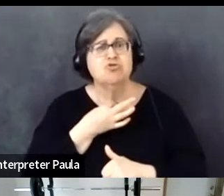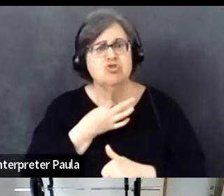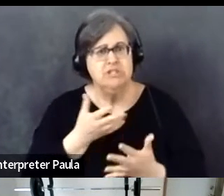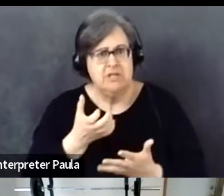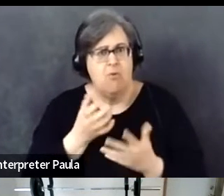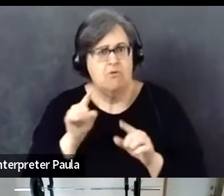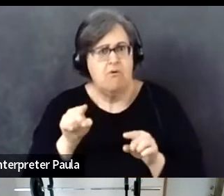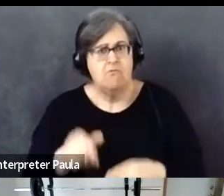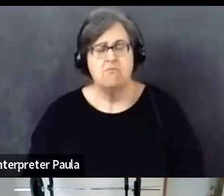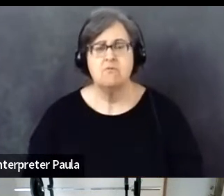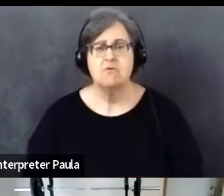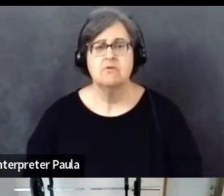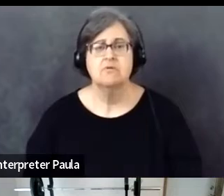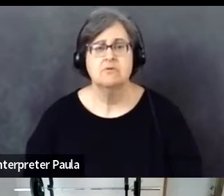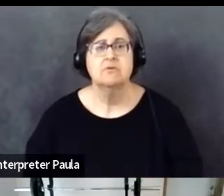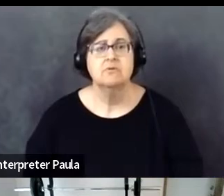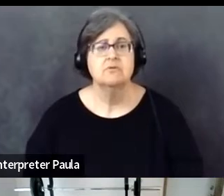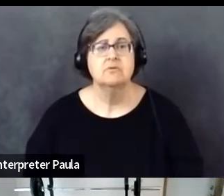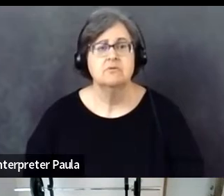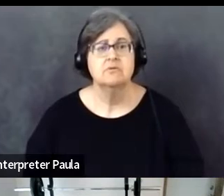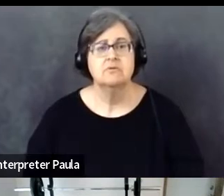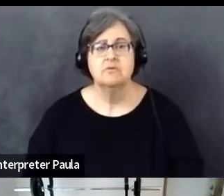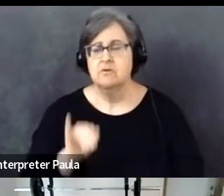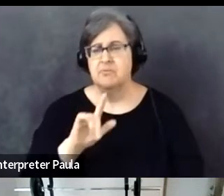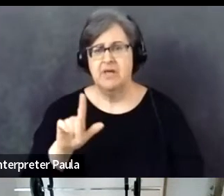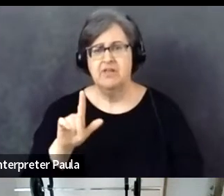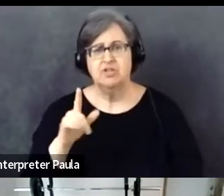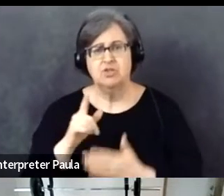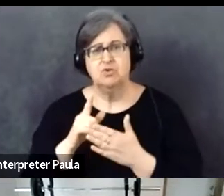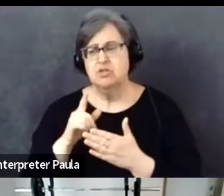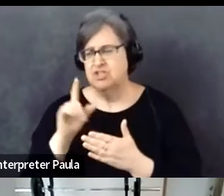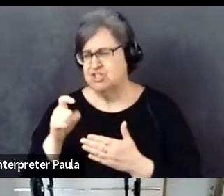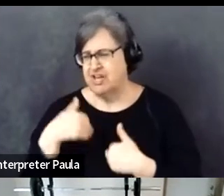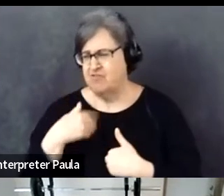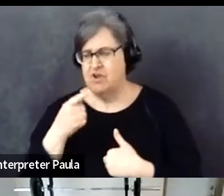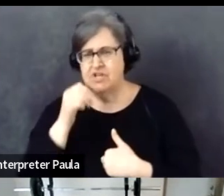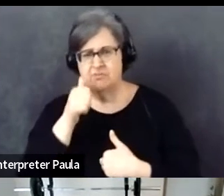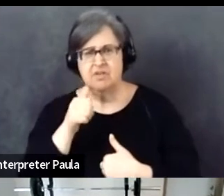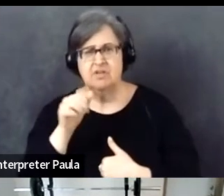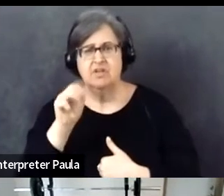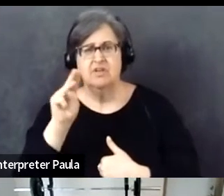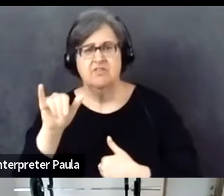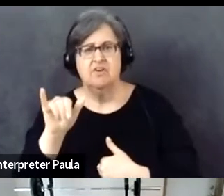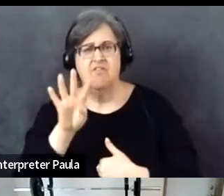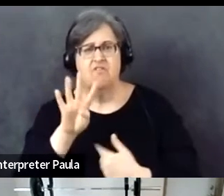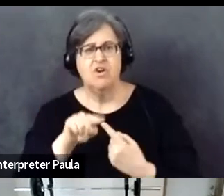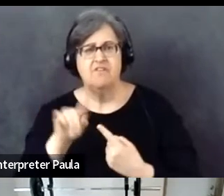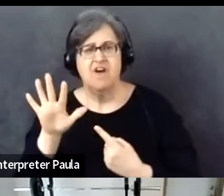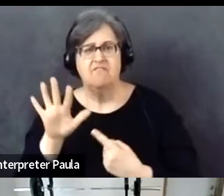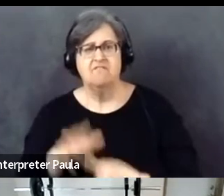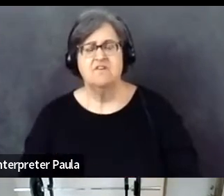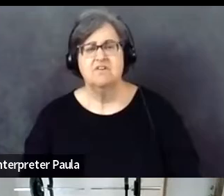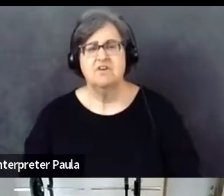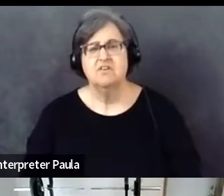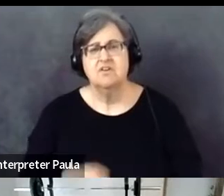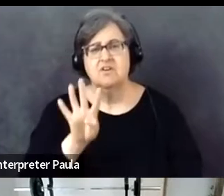to. Yeah, there should be one. I think what Jen's saying is tomorrow. I'm trying to find it on Yeah, the 4 website to here real 5. quick, and I'll put it. They're